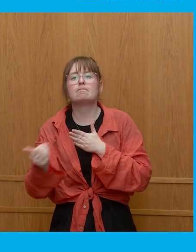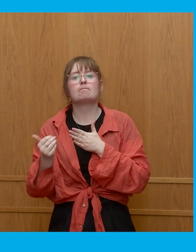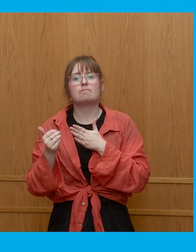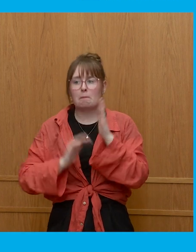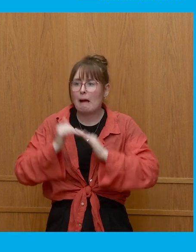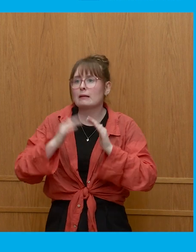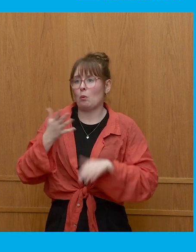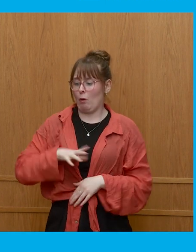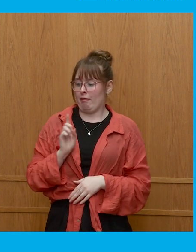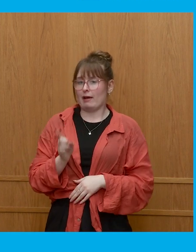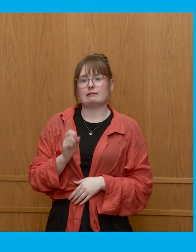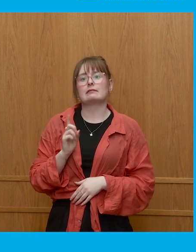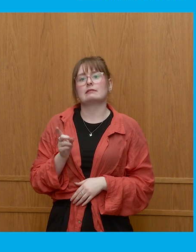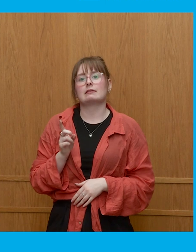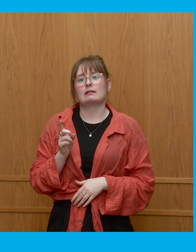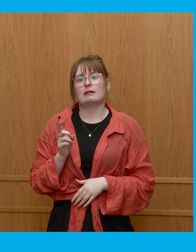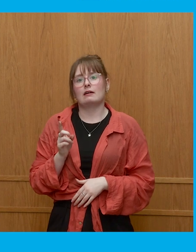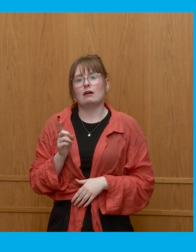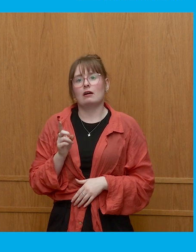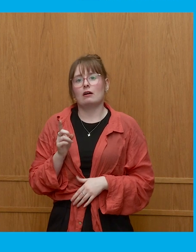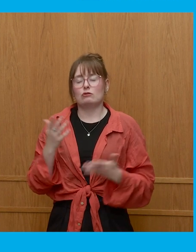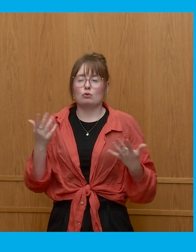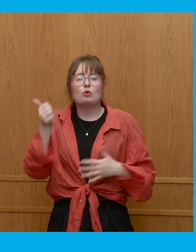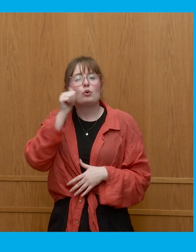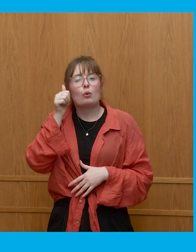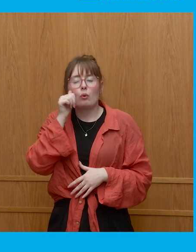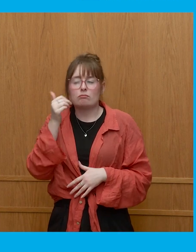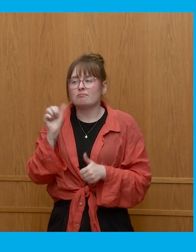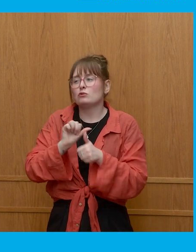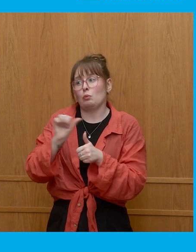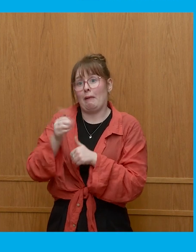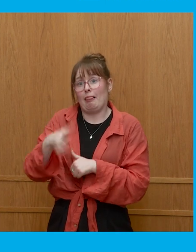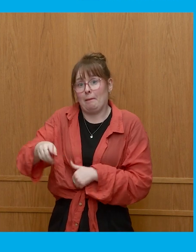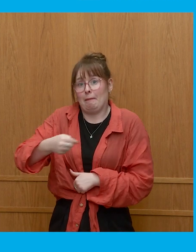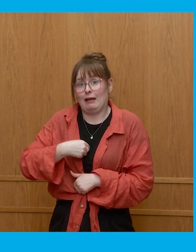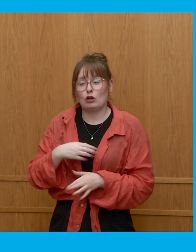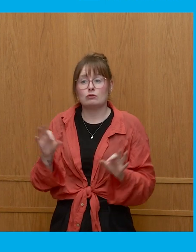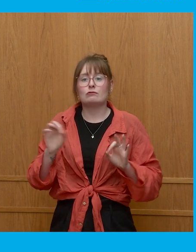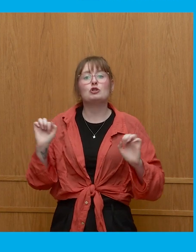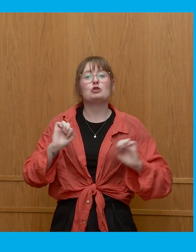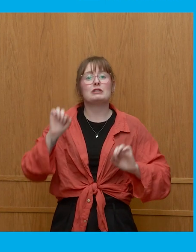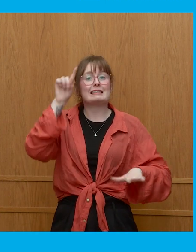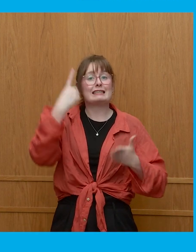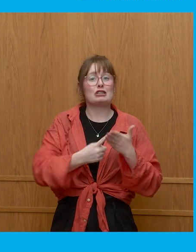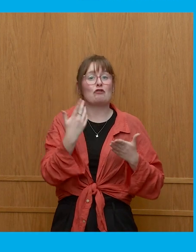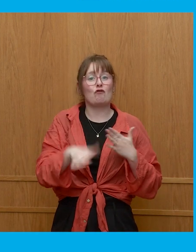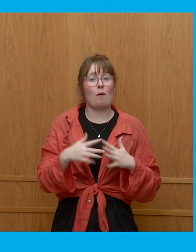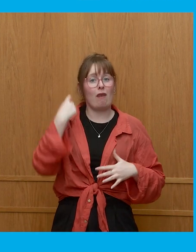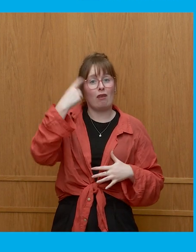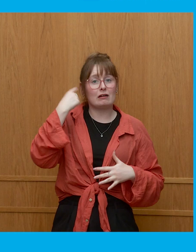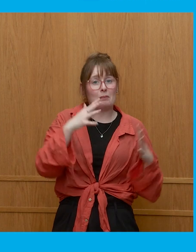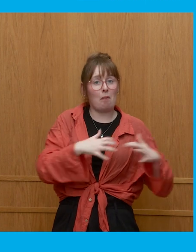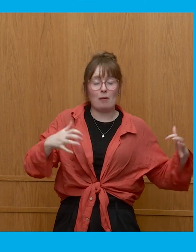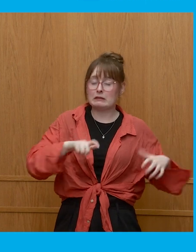that moment, it wouldn't happen. Which is, after all, as you know better than me, why it's, no one's yet made a decision about the House of Commons. It's still going on and on and